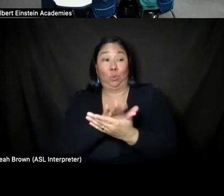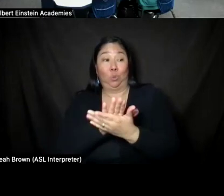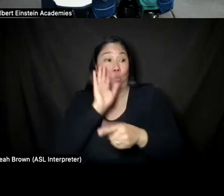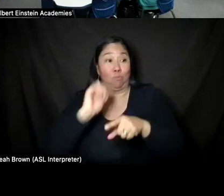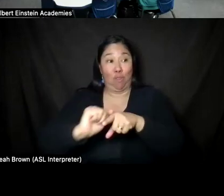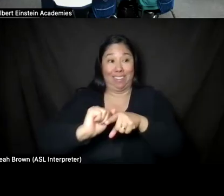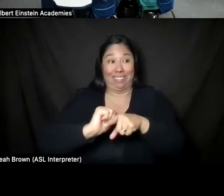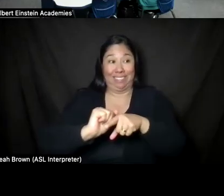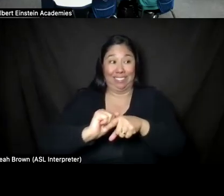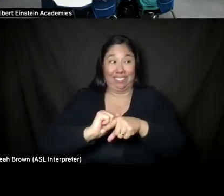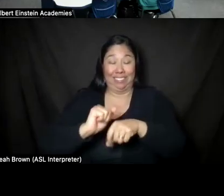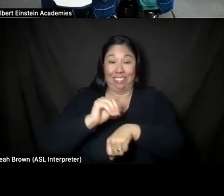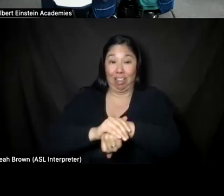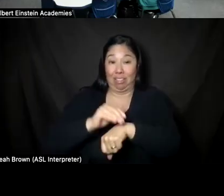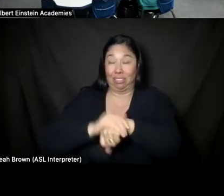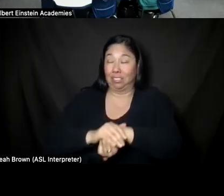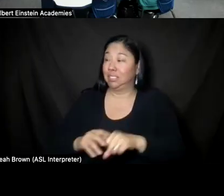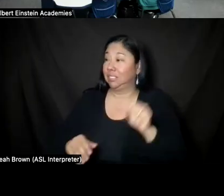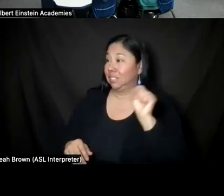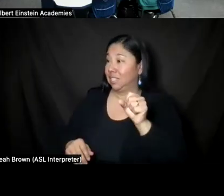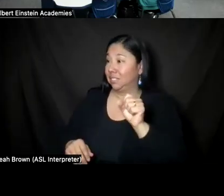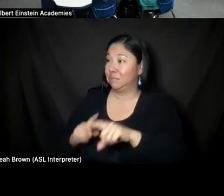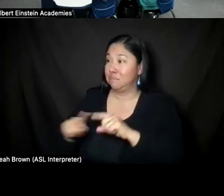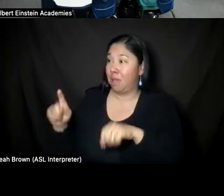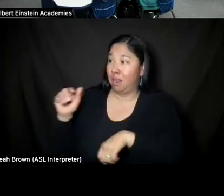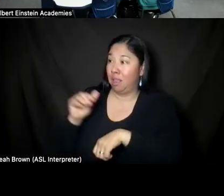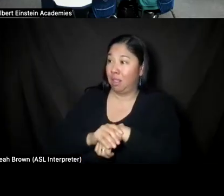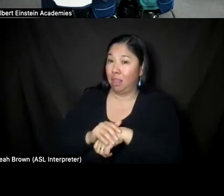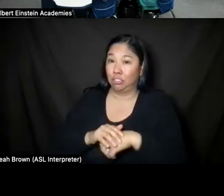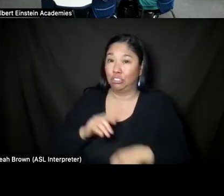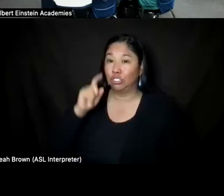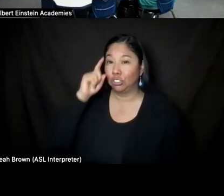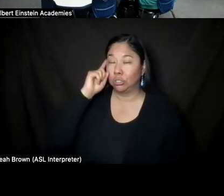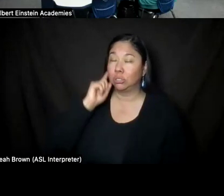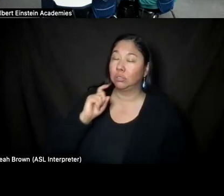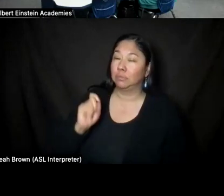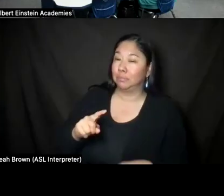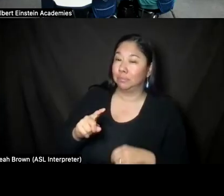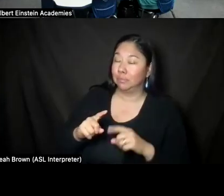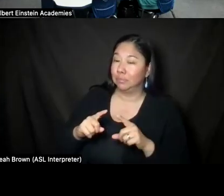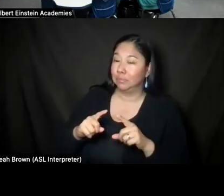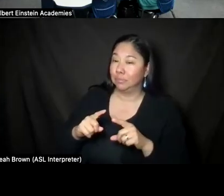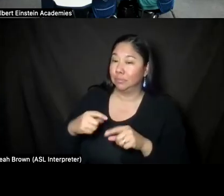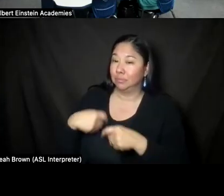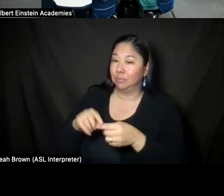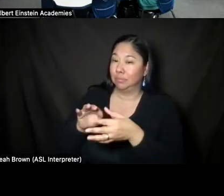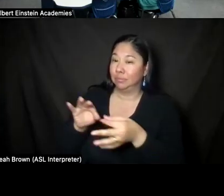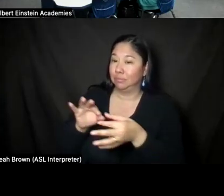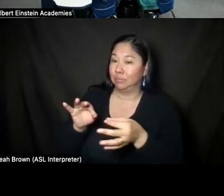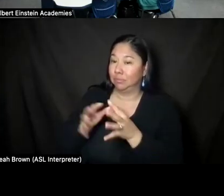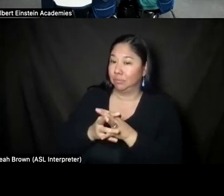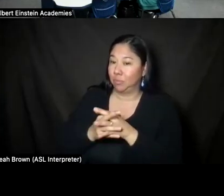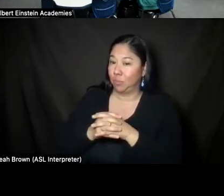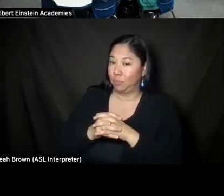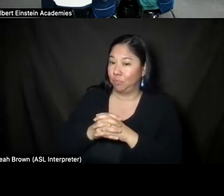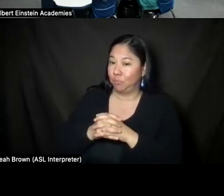porque en inglés está un poco atrasado en la letra, los sonidos de